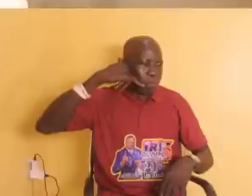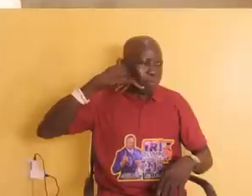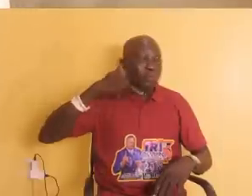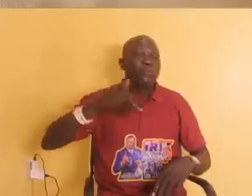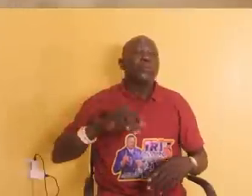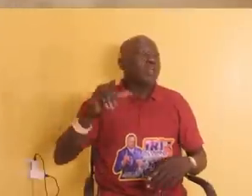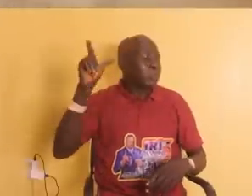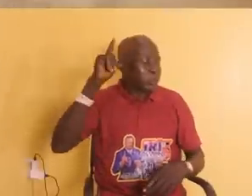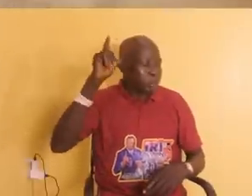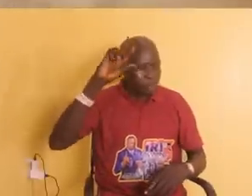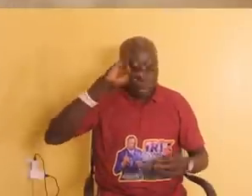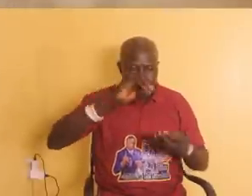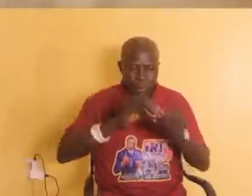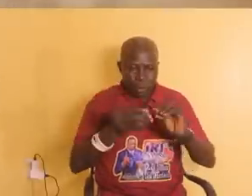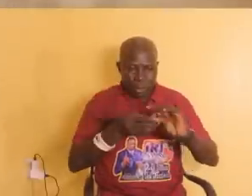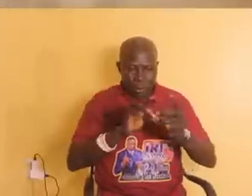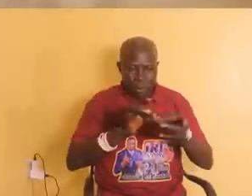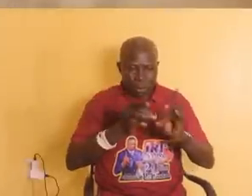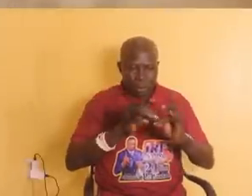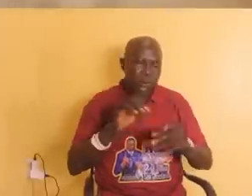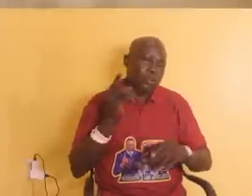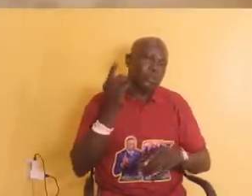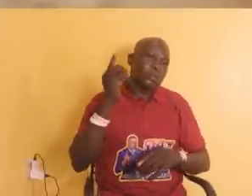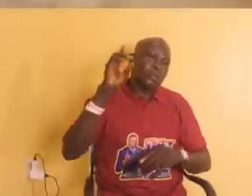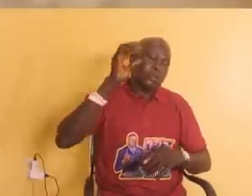Mm. Listen to interpretation of your dream.